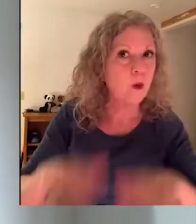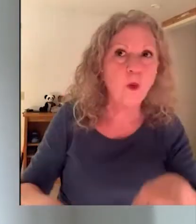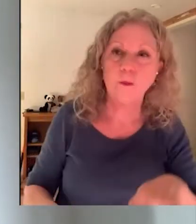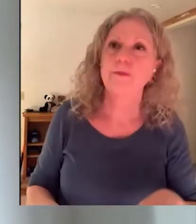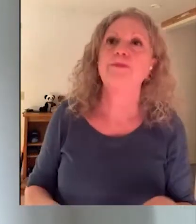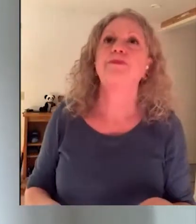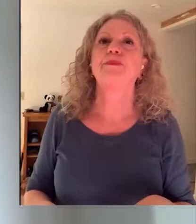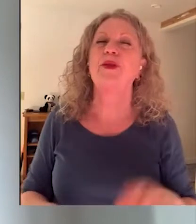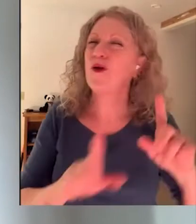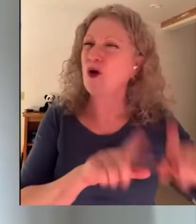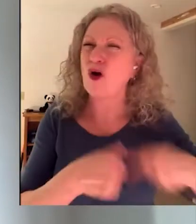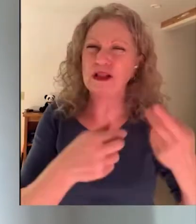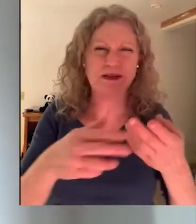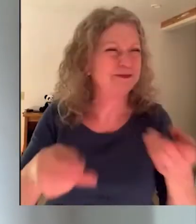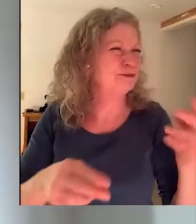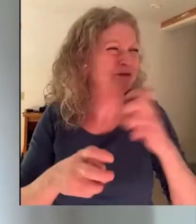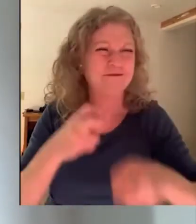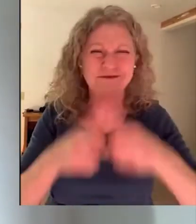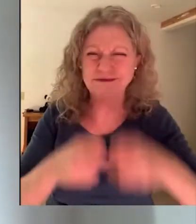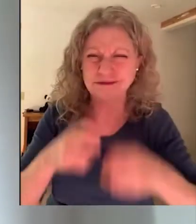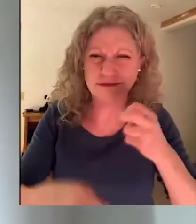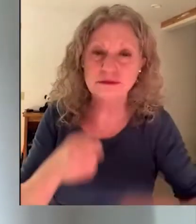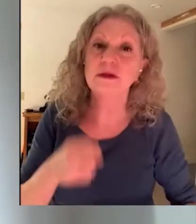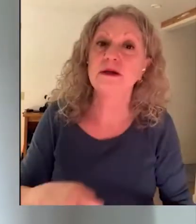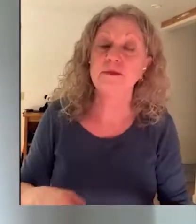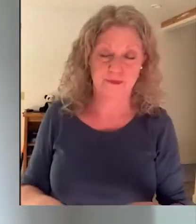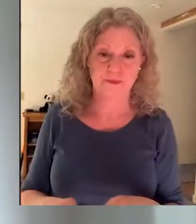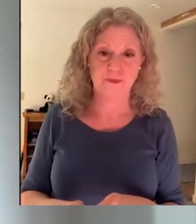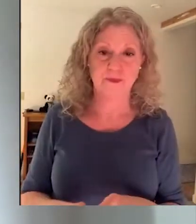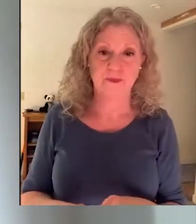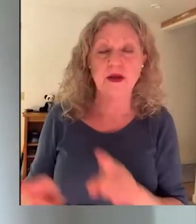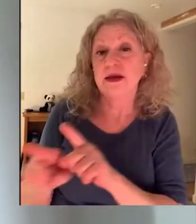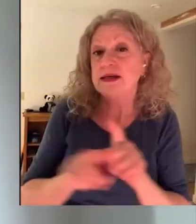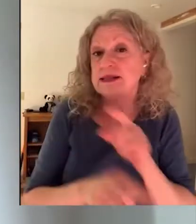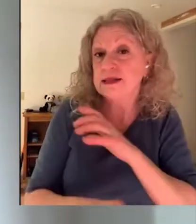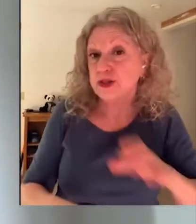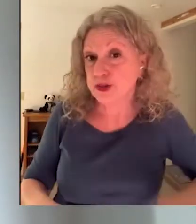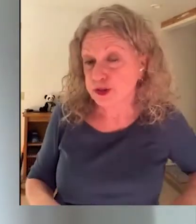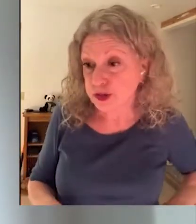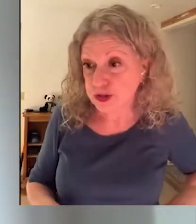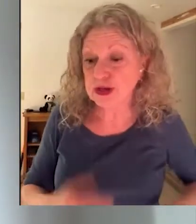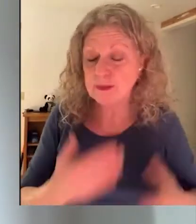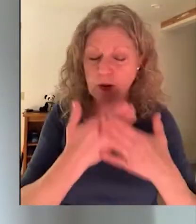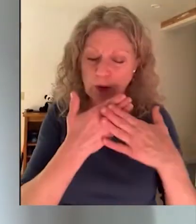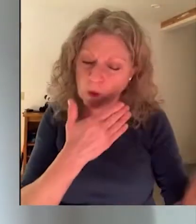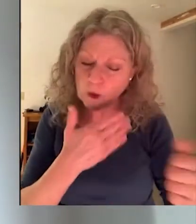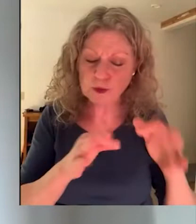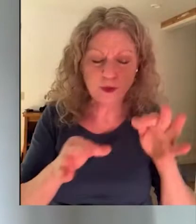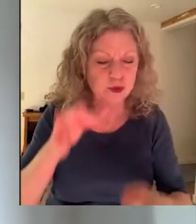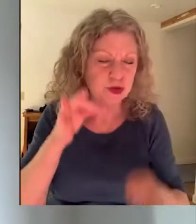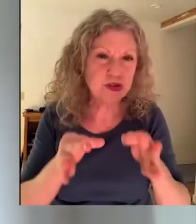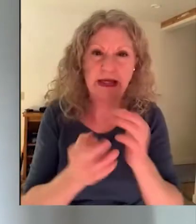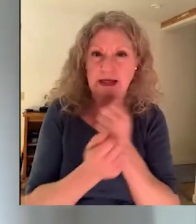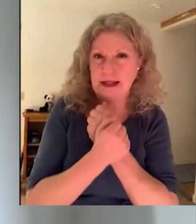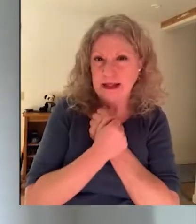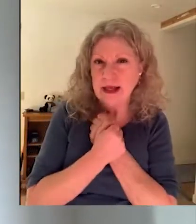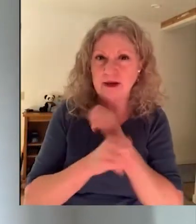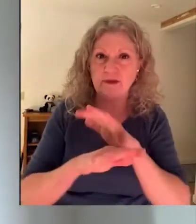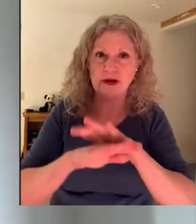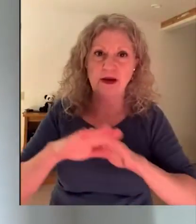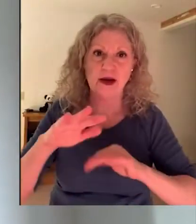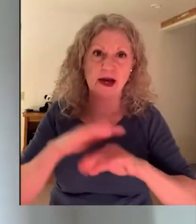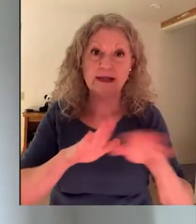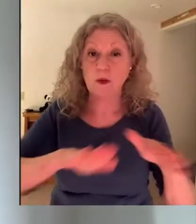year. As a Christian, called to do justice, love kindness, and walk humbly with our